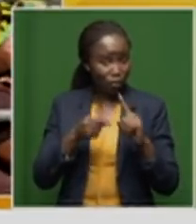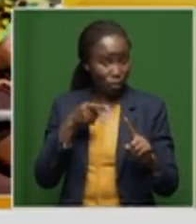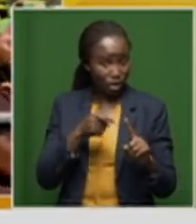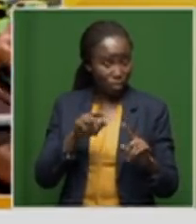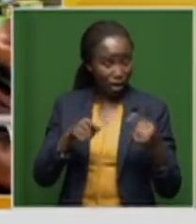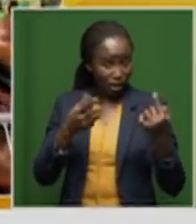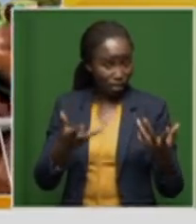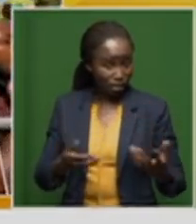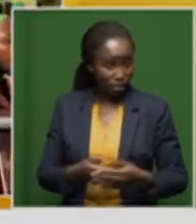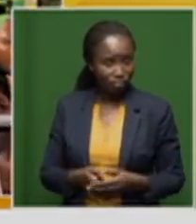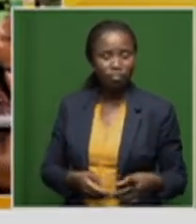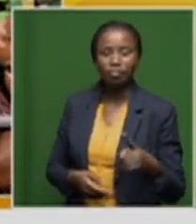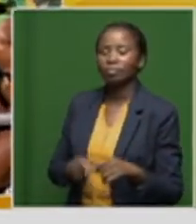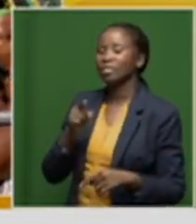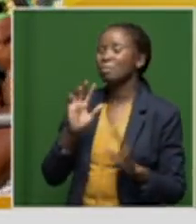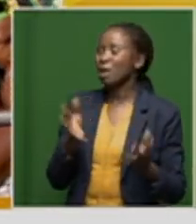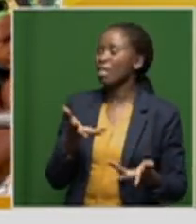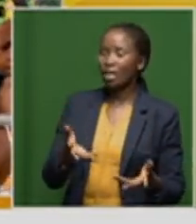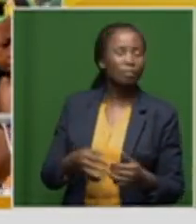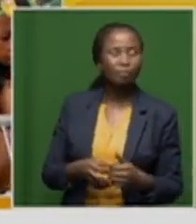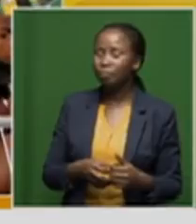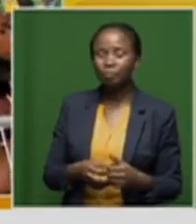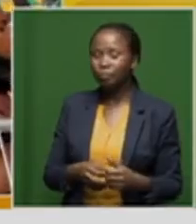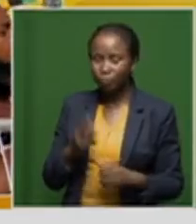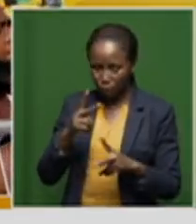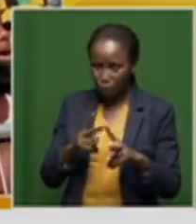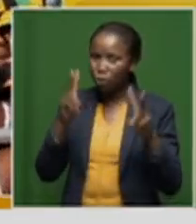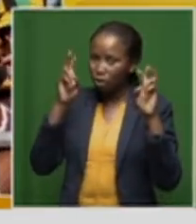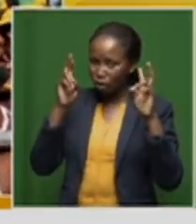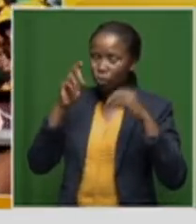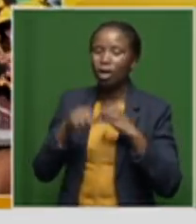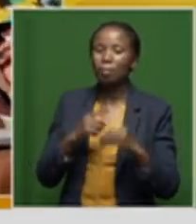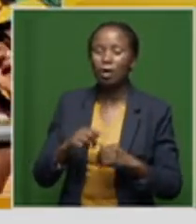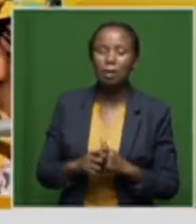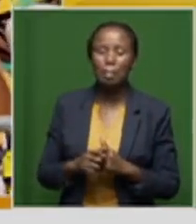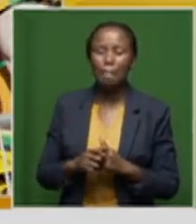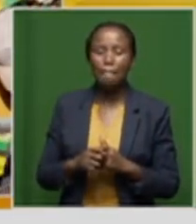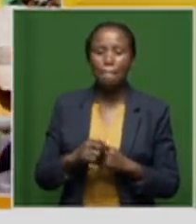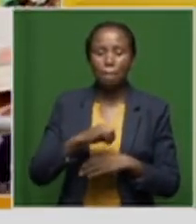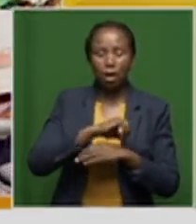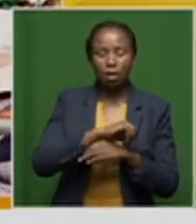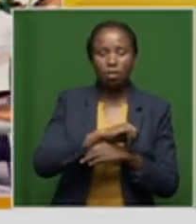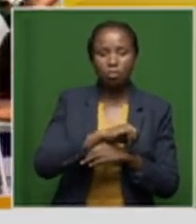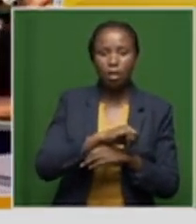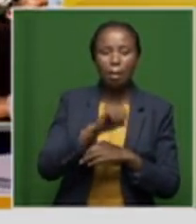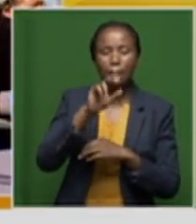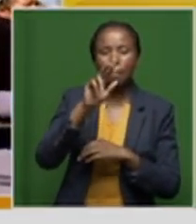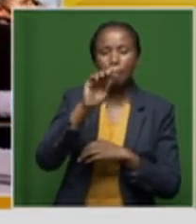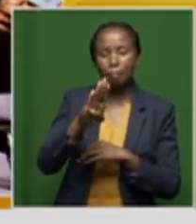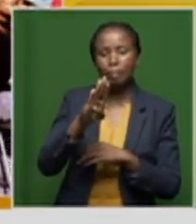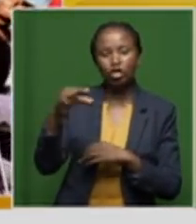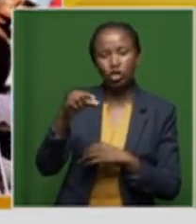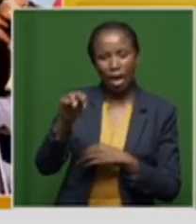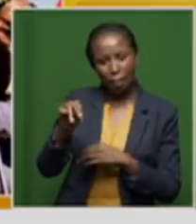Ayan. It's not only that, Samgele, it's also the issue of the branch BGMs that have